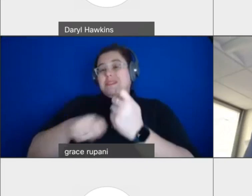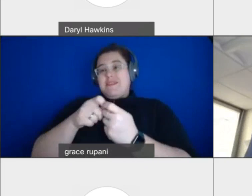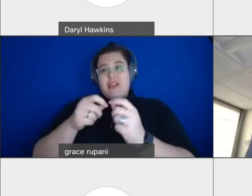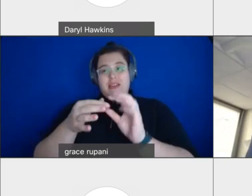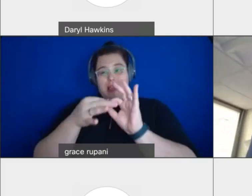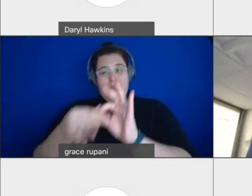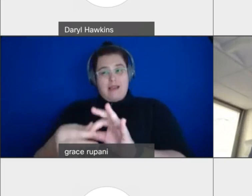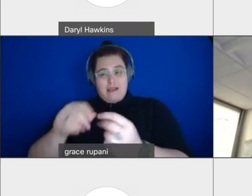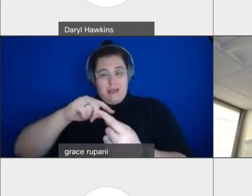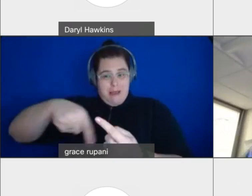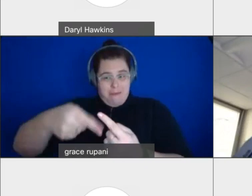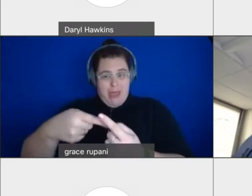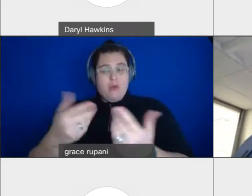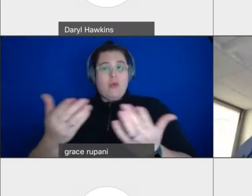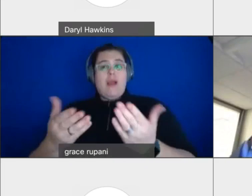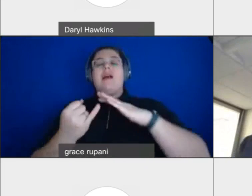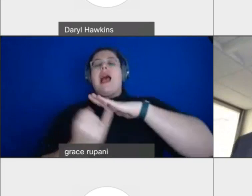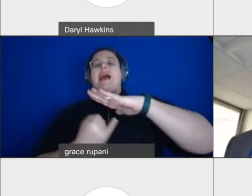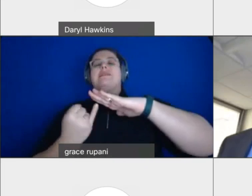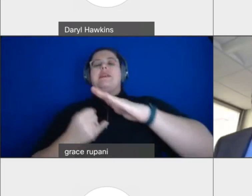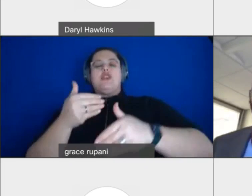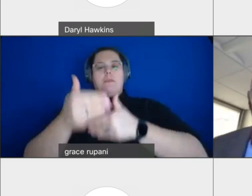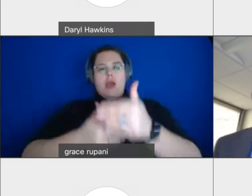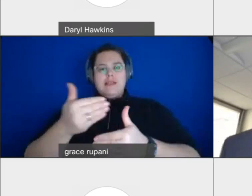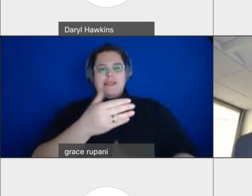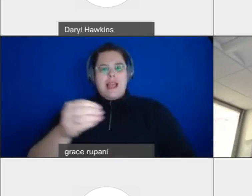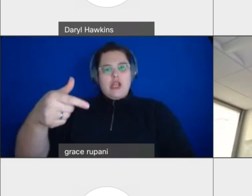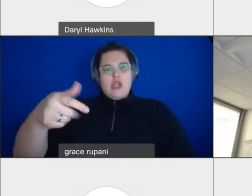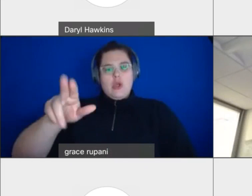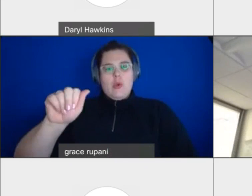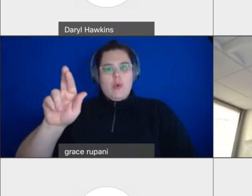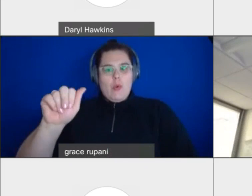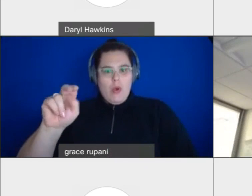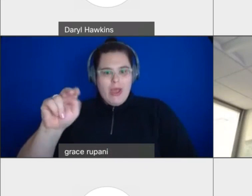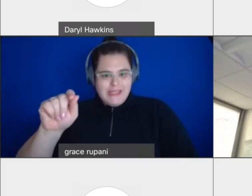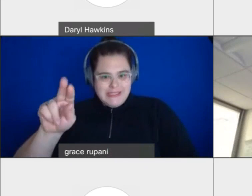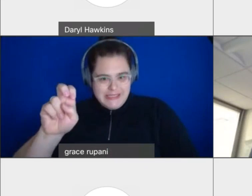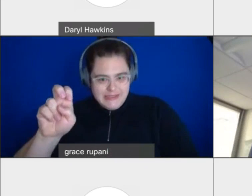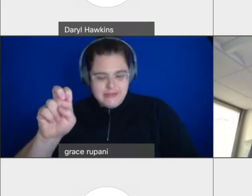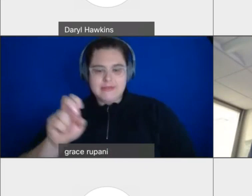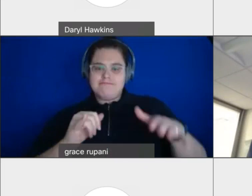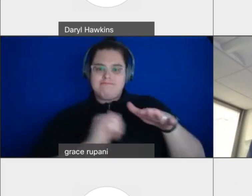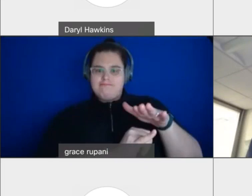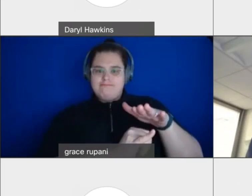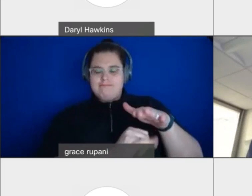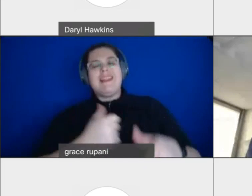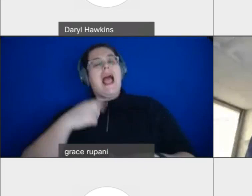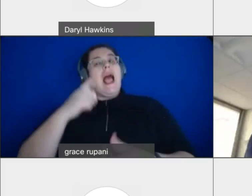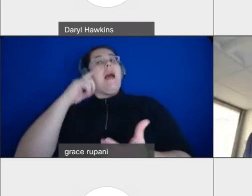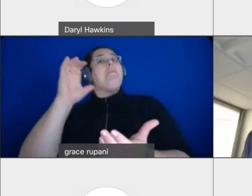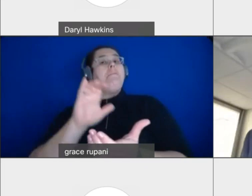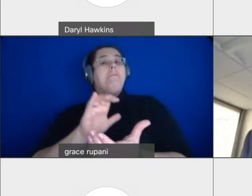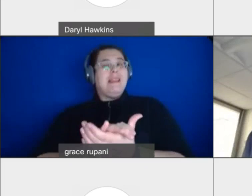the quarantine and isolation process, and I believe we will be placing that training online for those who were